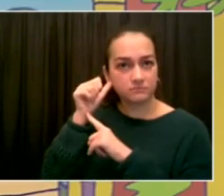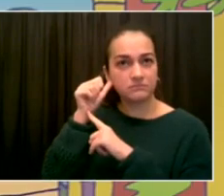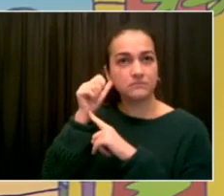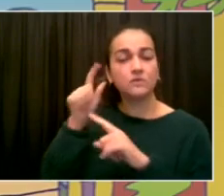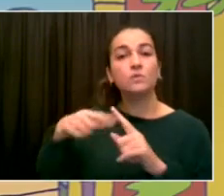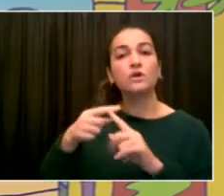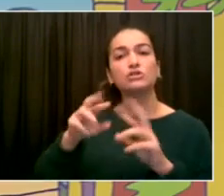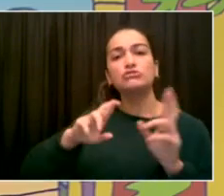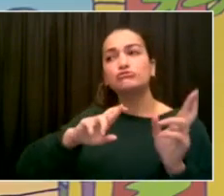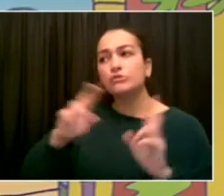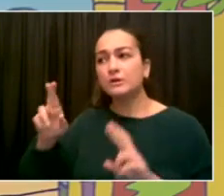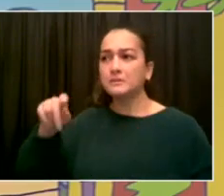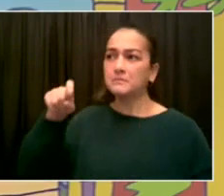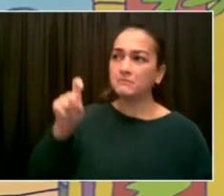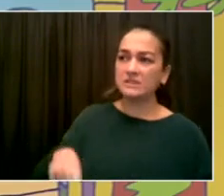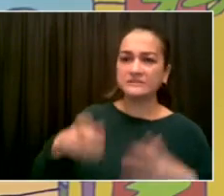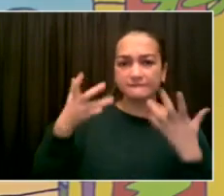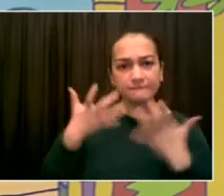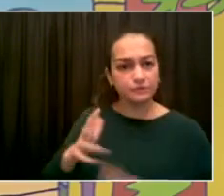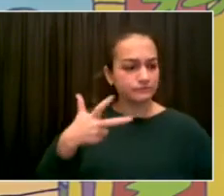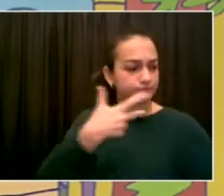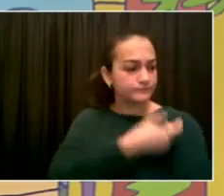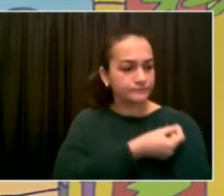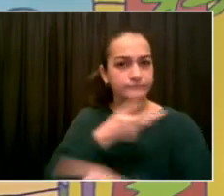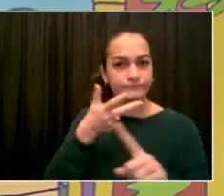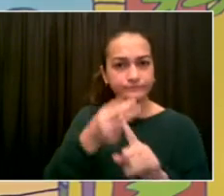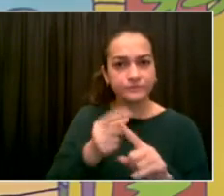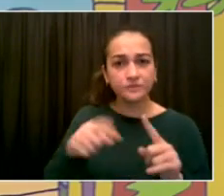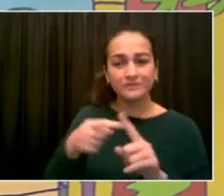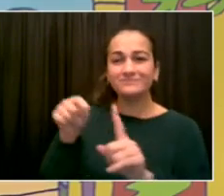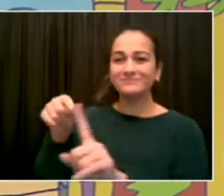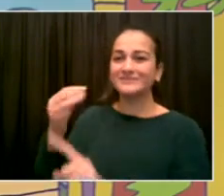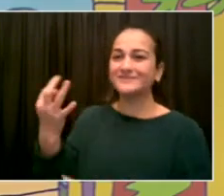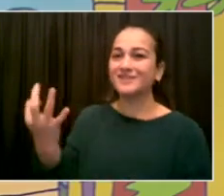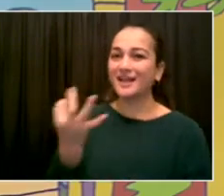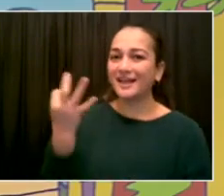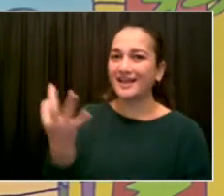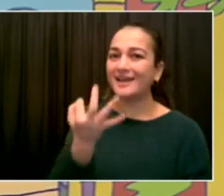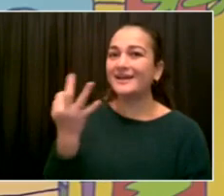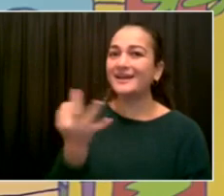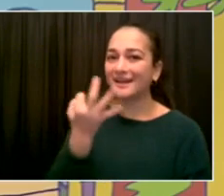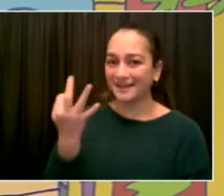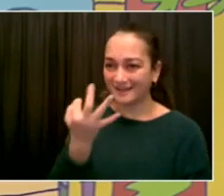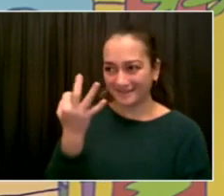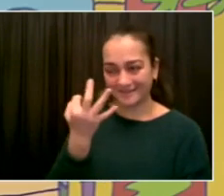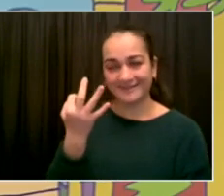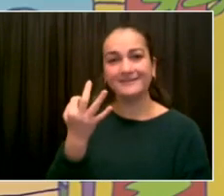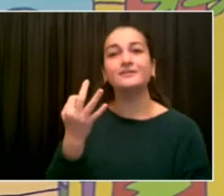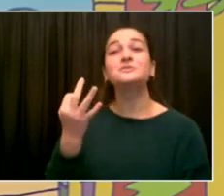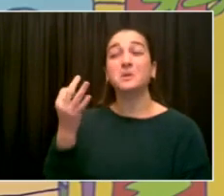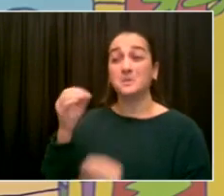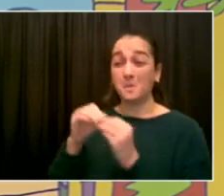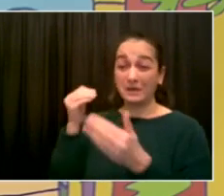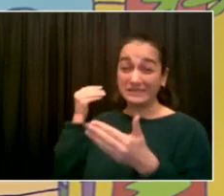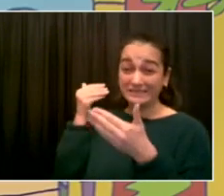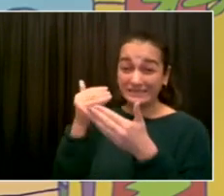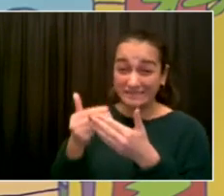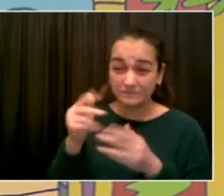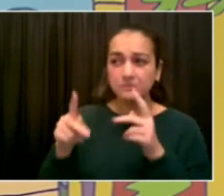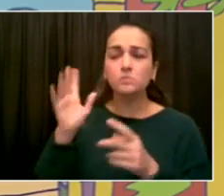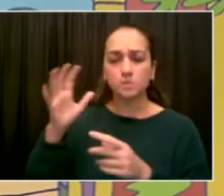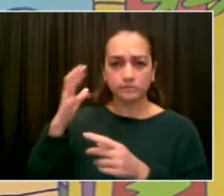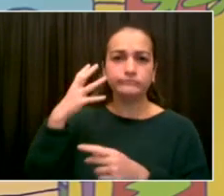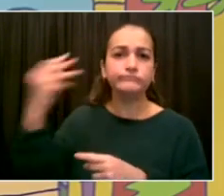with the healthcare workers, we had this pattern with everyone who works for the Department of Education, which is by far our biggest agency. A surge of